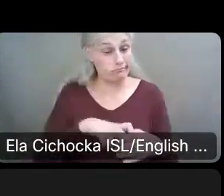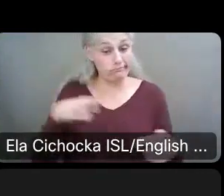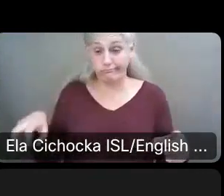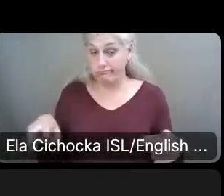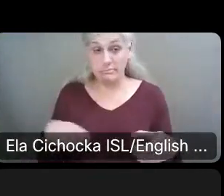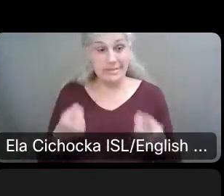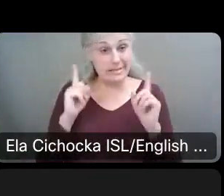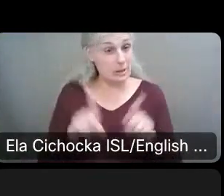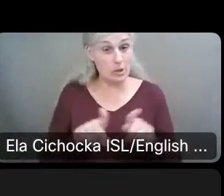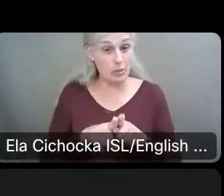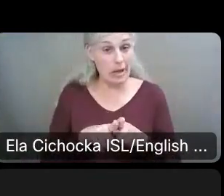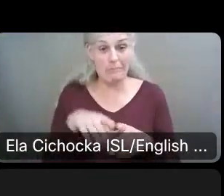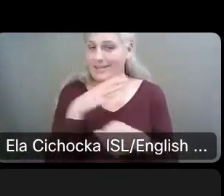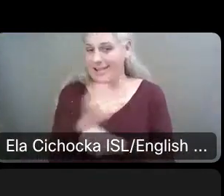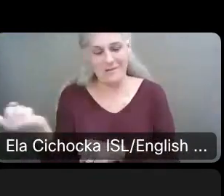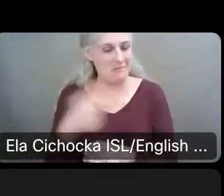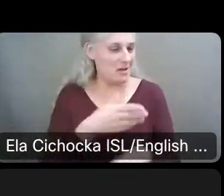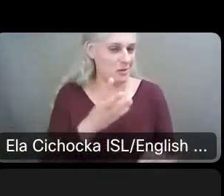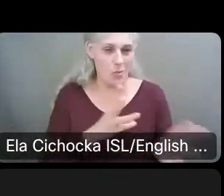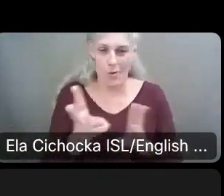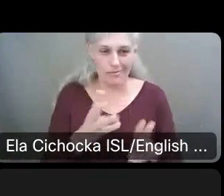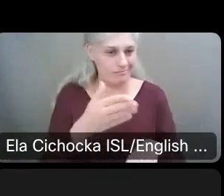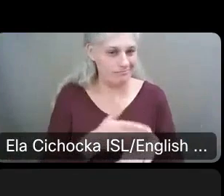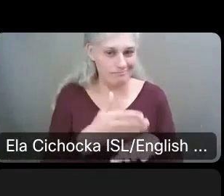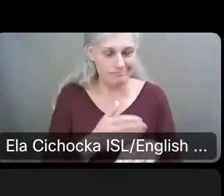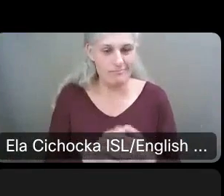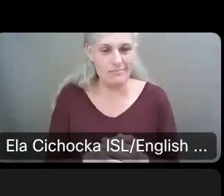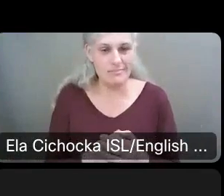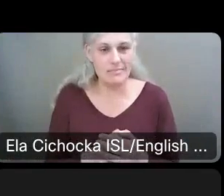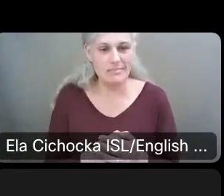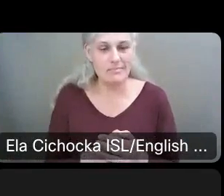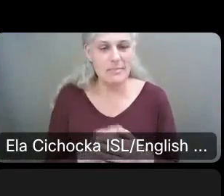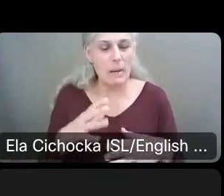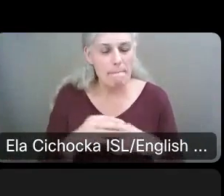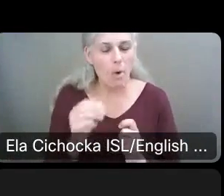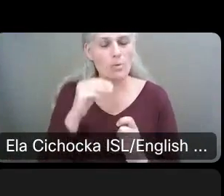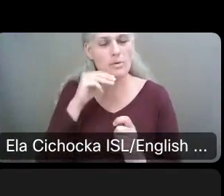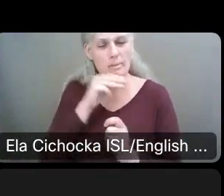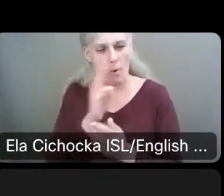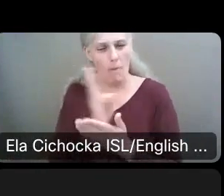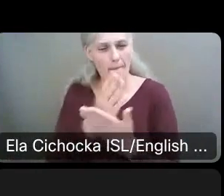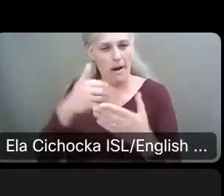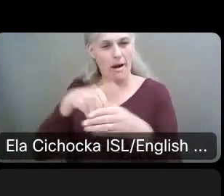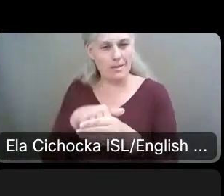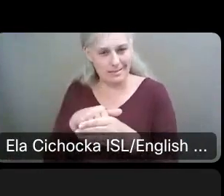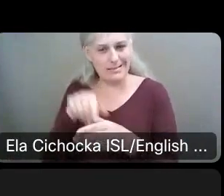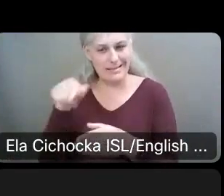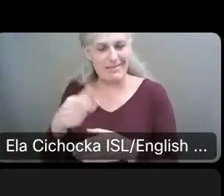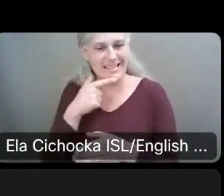he never flew again. The main determinant for how things go for a second victim